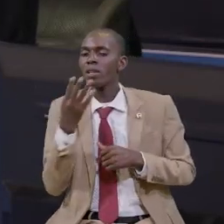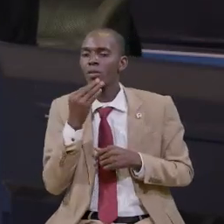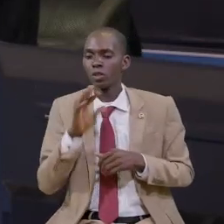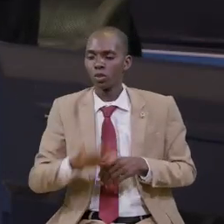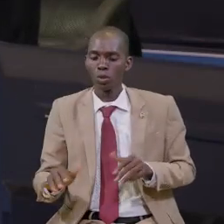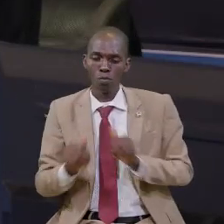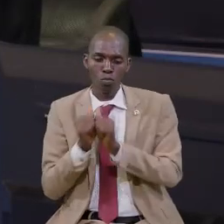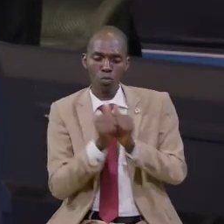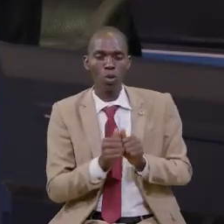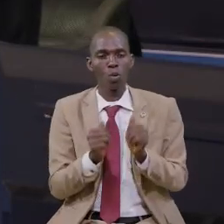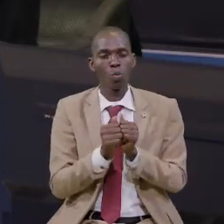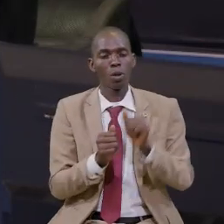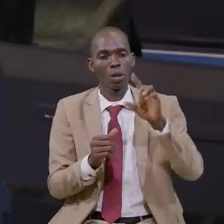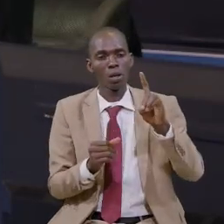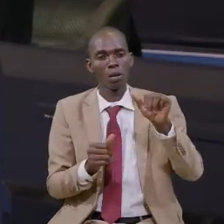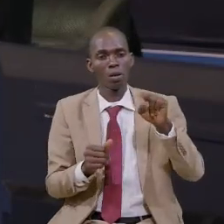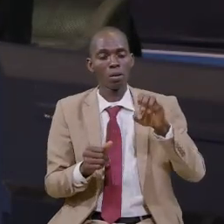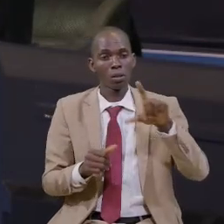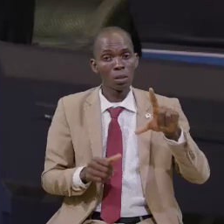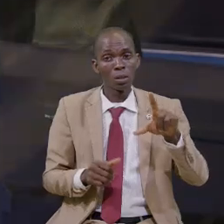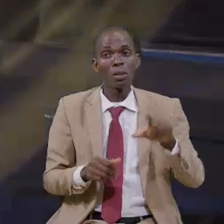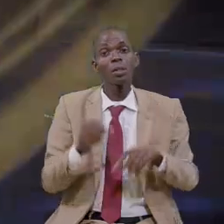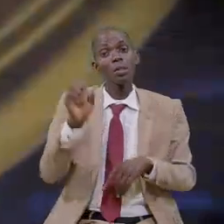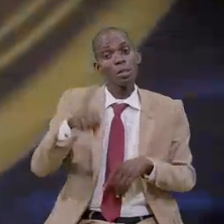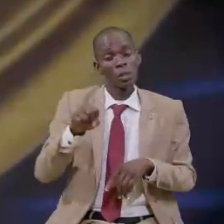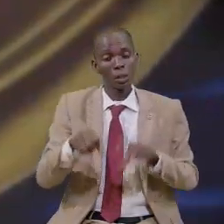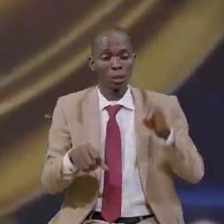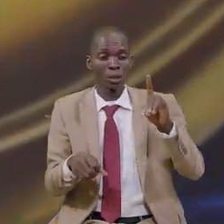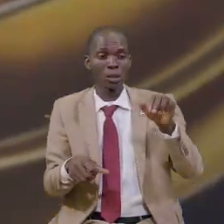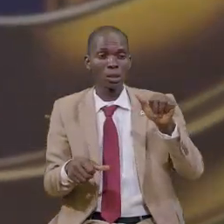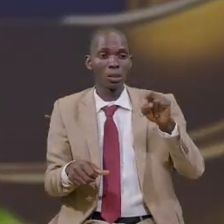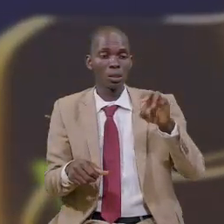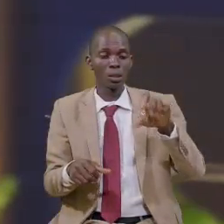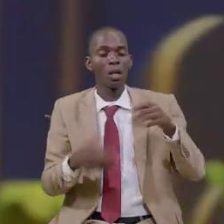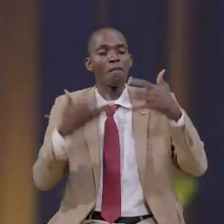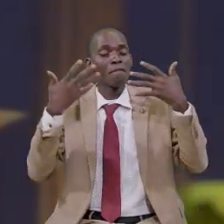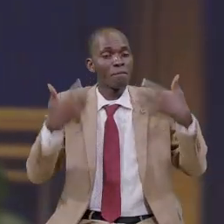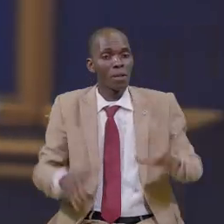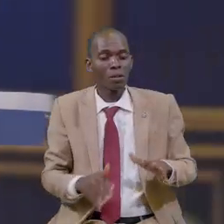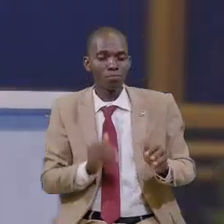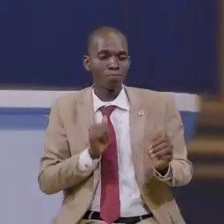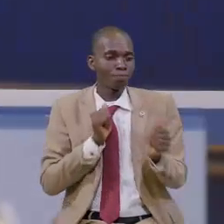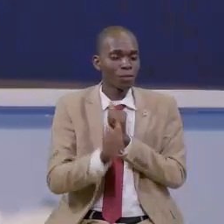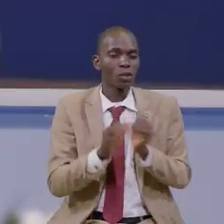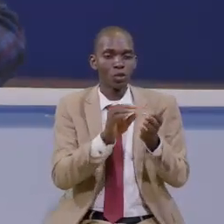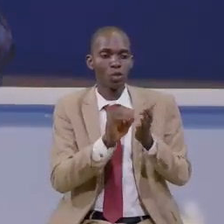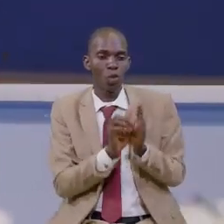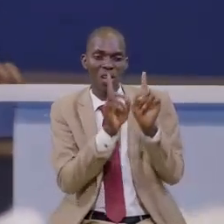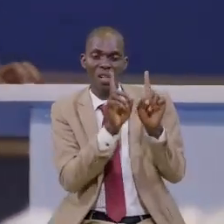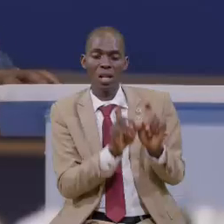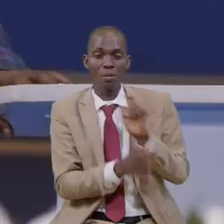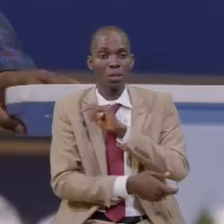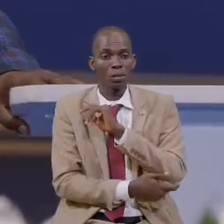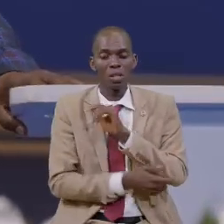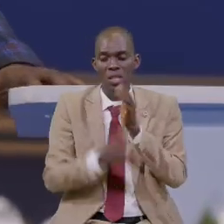though Daniel had passed his own test, it now remained the others. You are